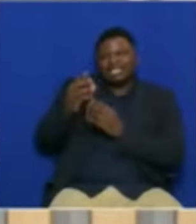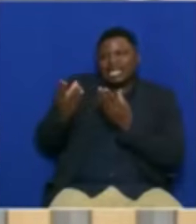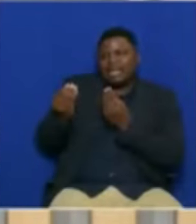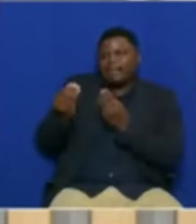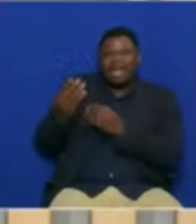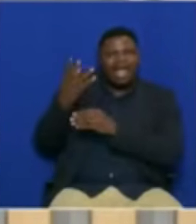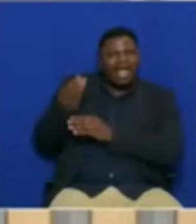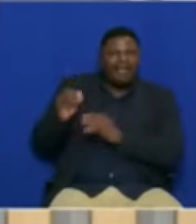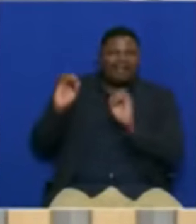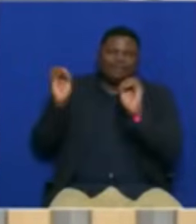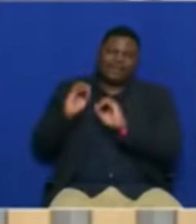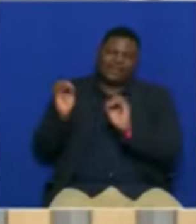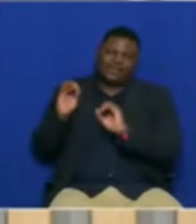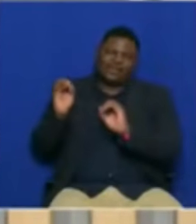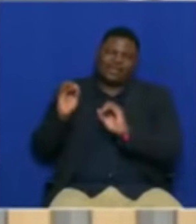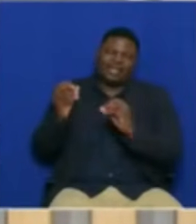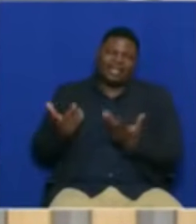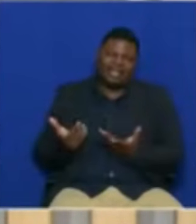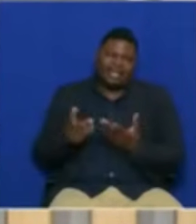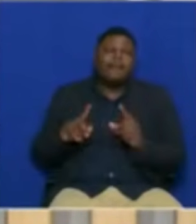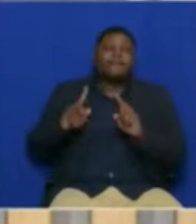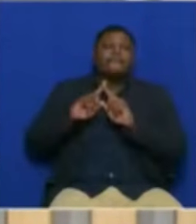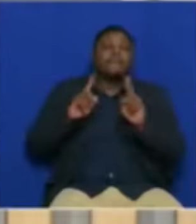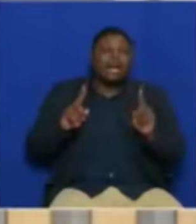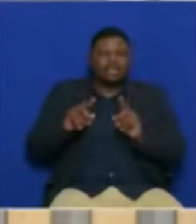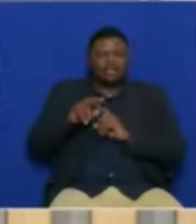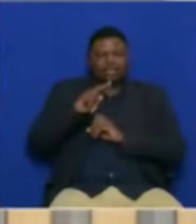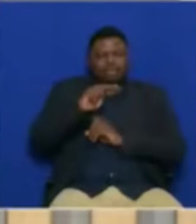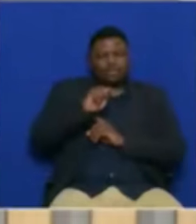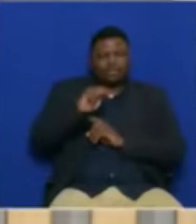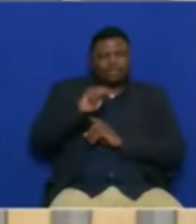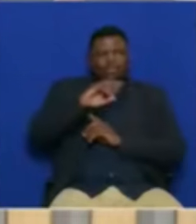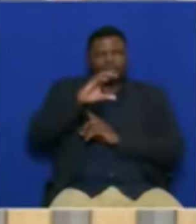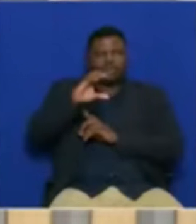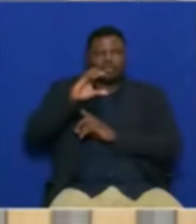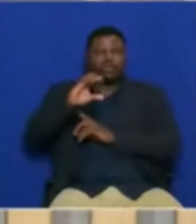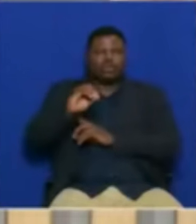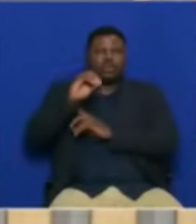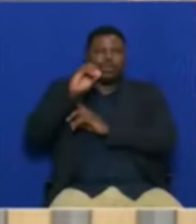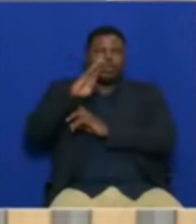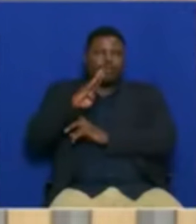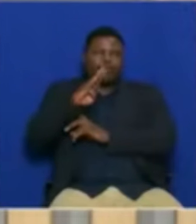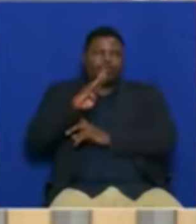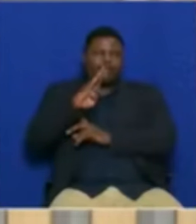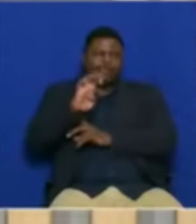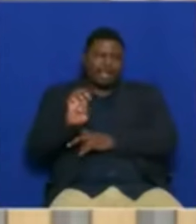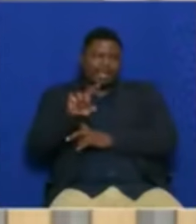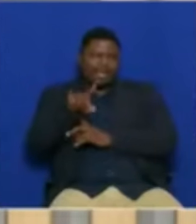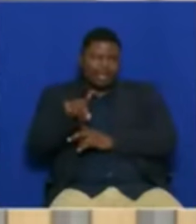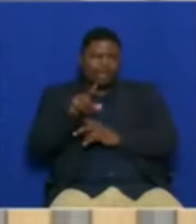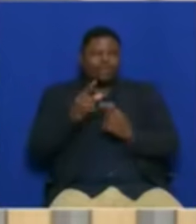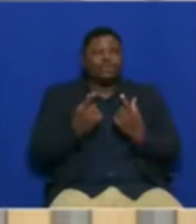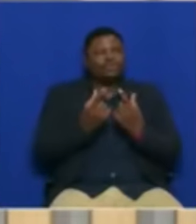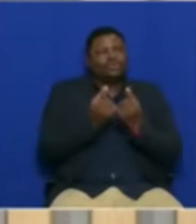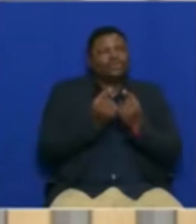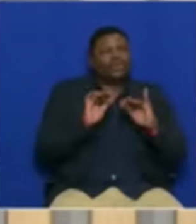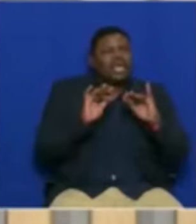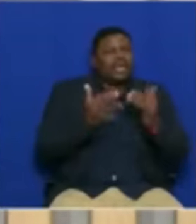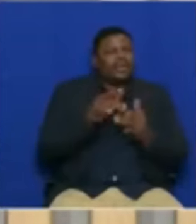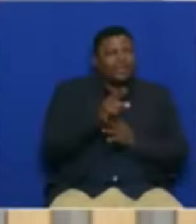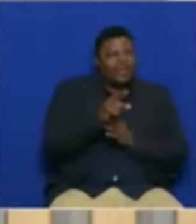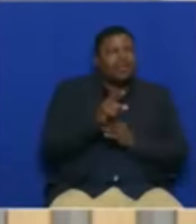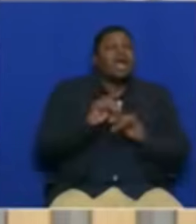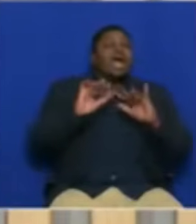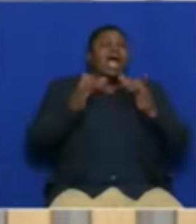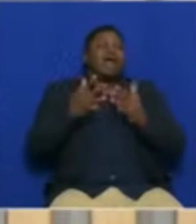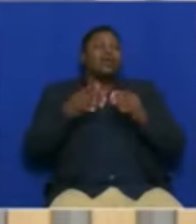Brigadier Ngube did is that she went and did it via how you appoint a service provider.